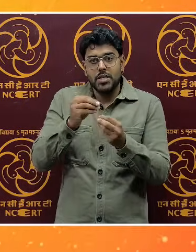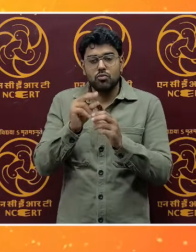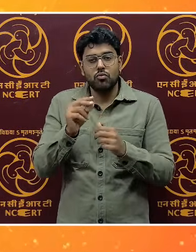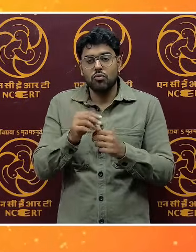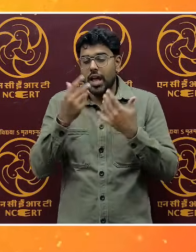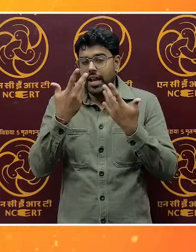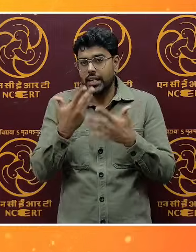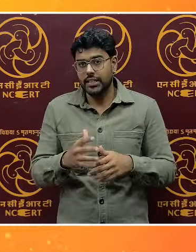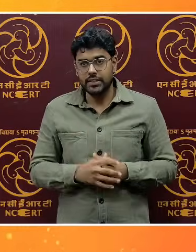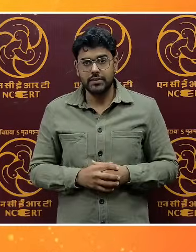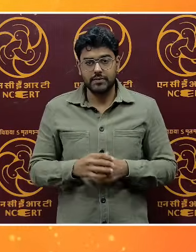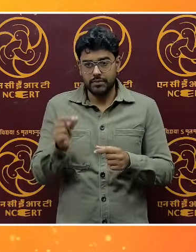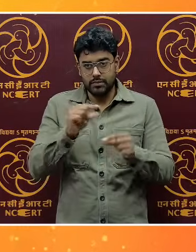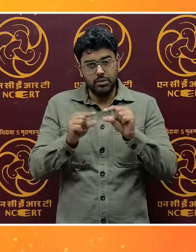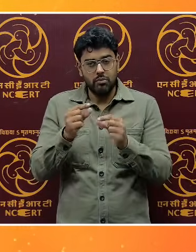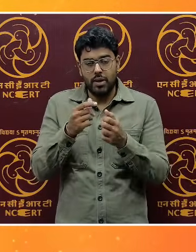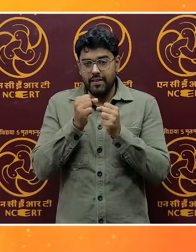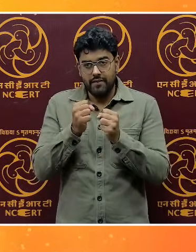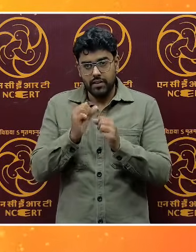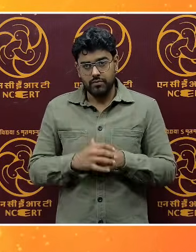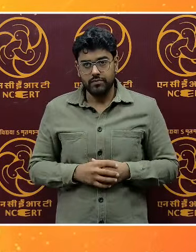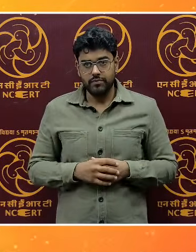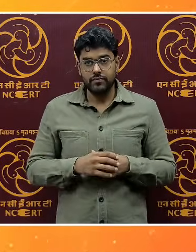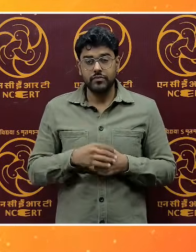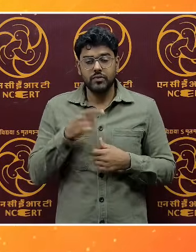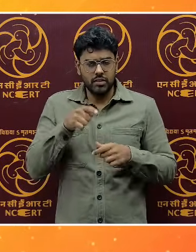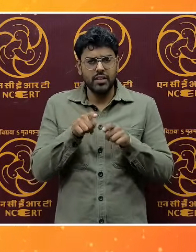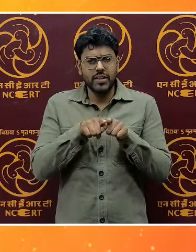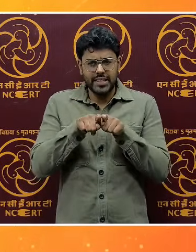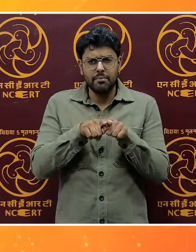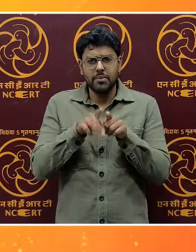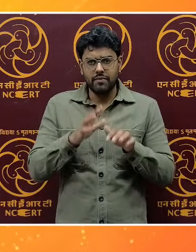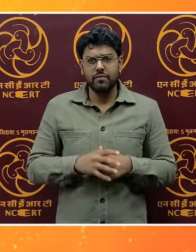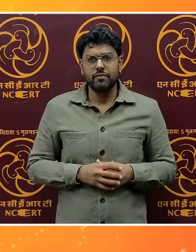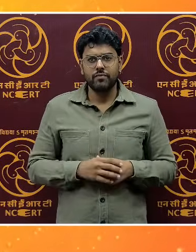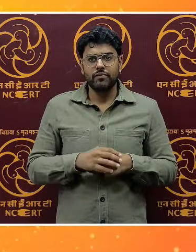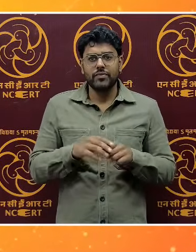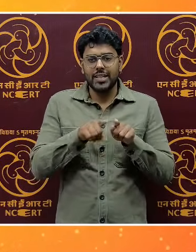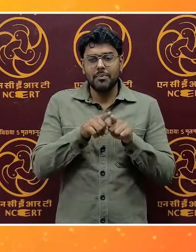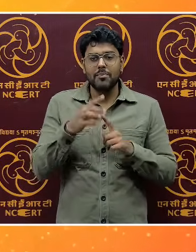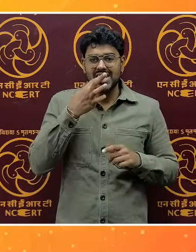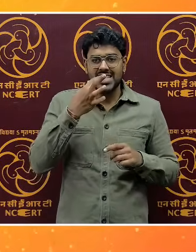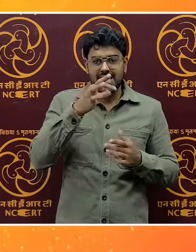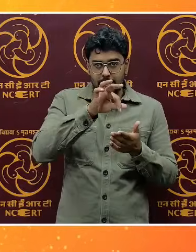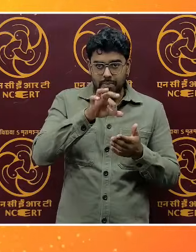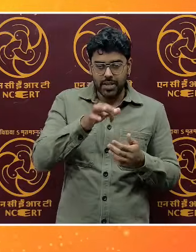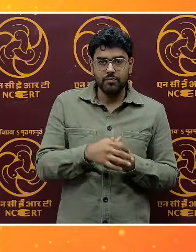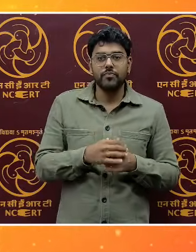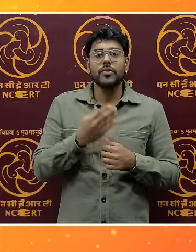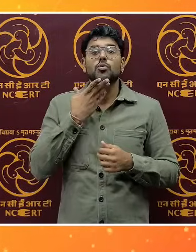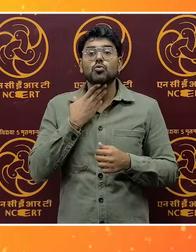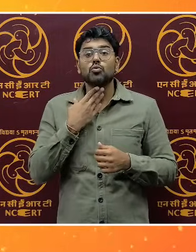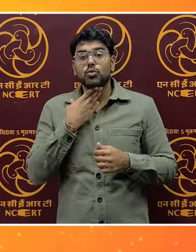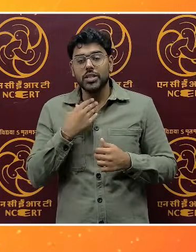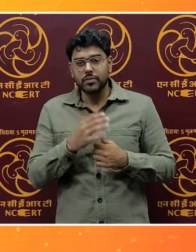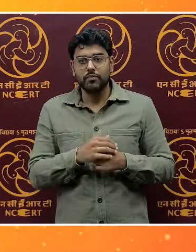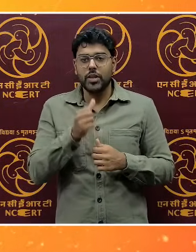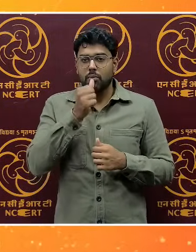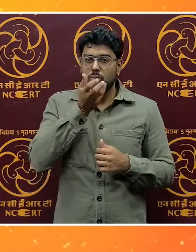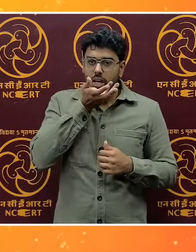any physical process. So we have certain examples of it, like salt, sugar,